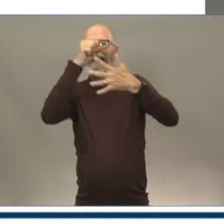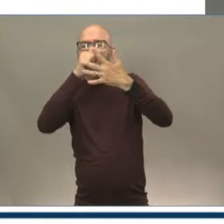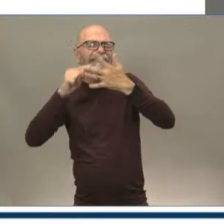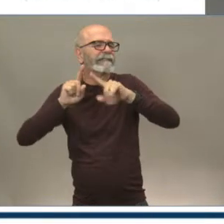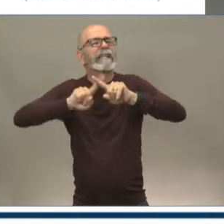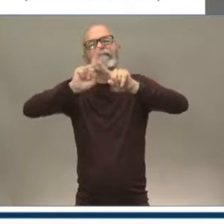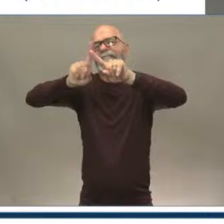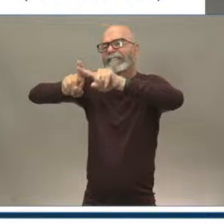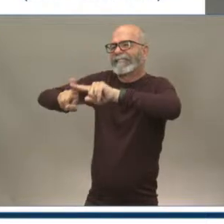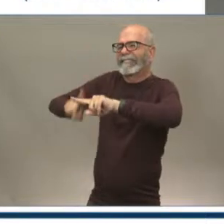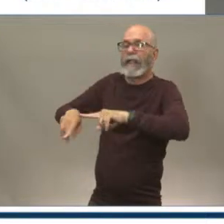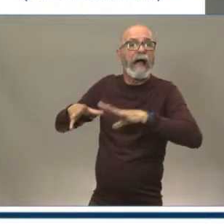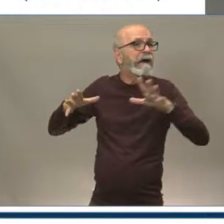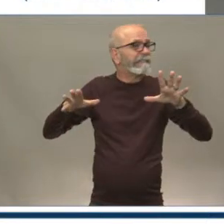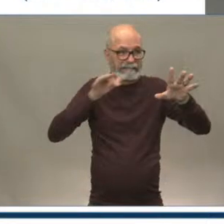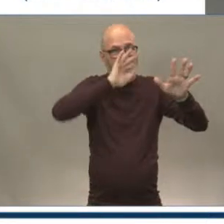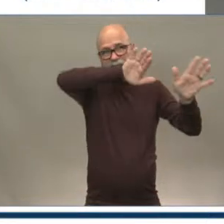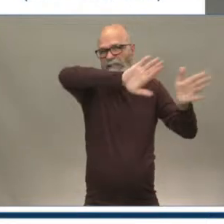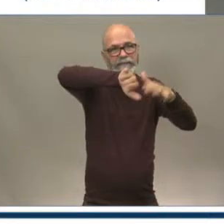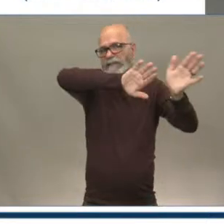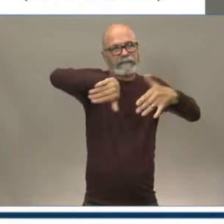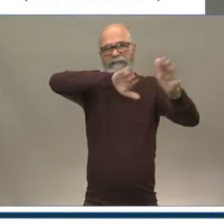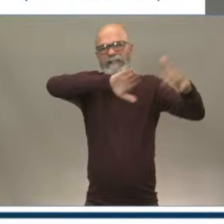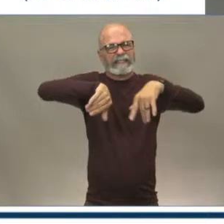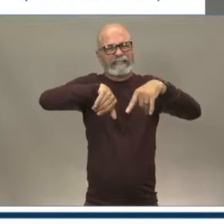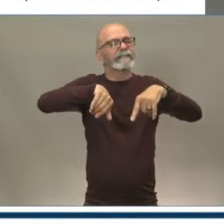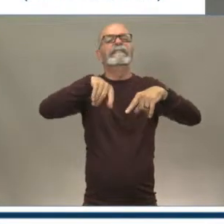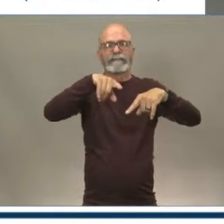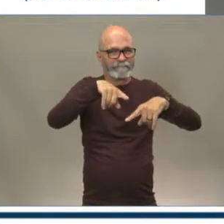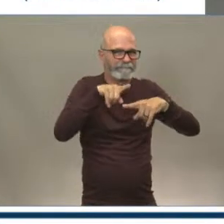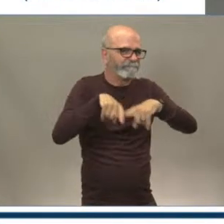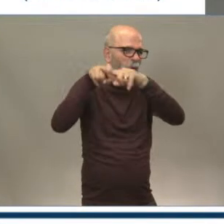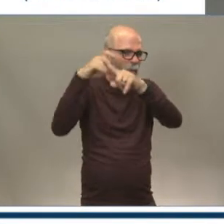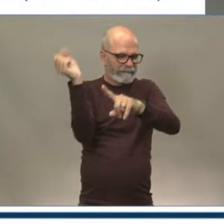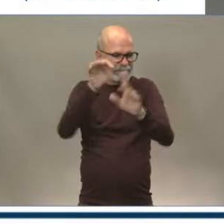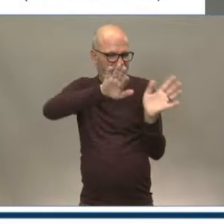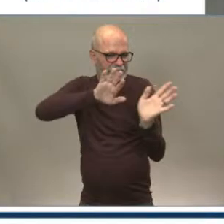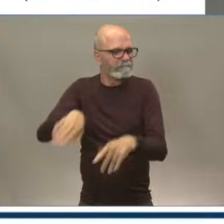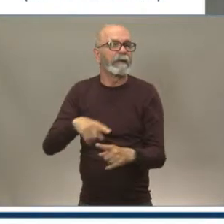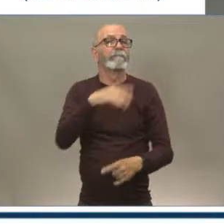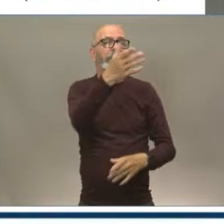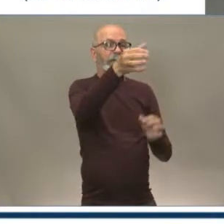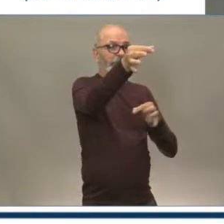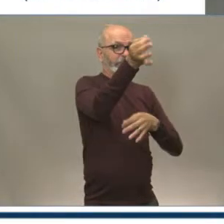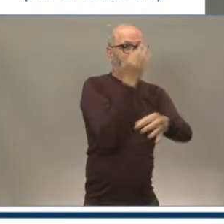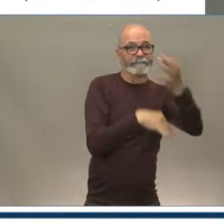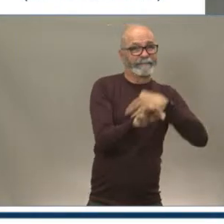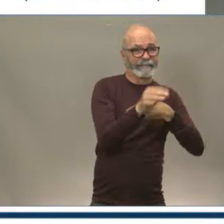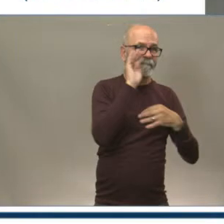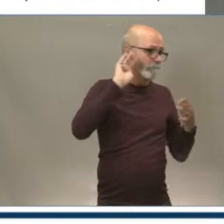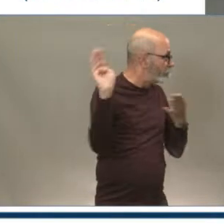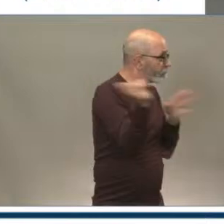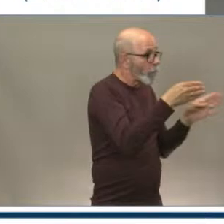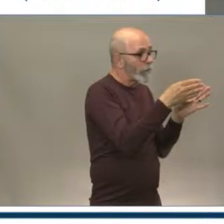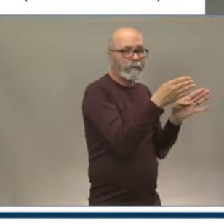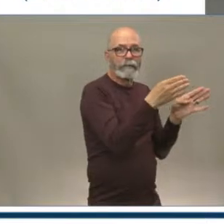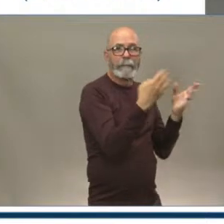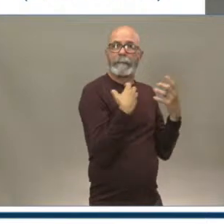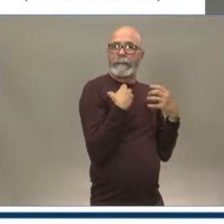and essential services across the health system are being ramped down to build the necessary